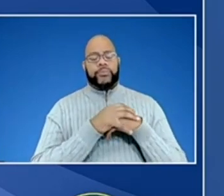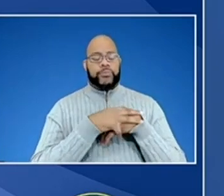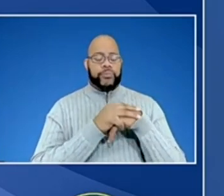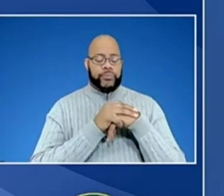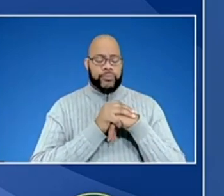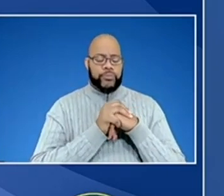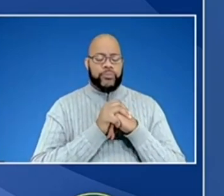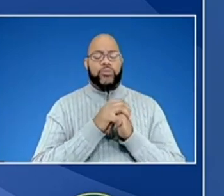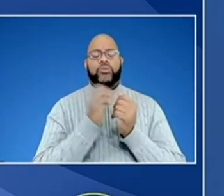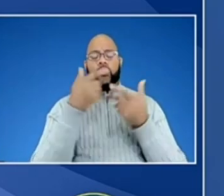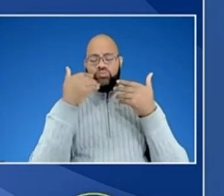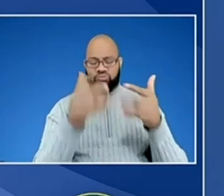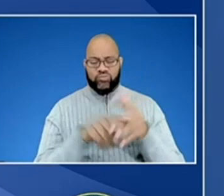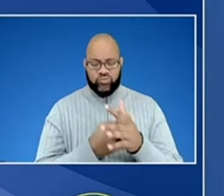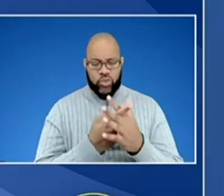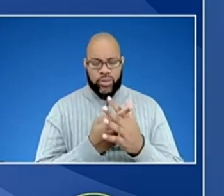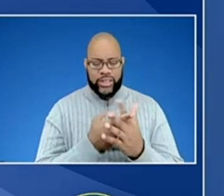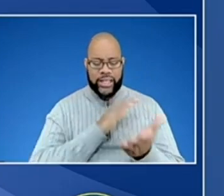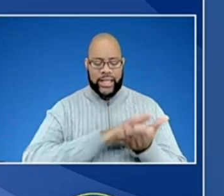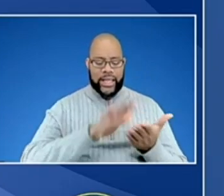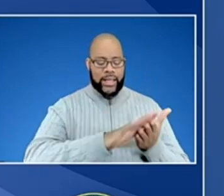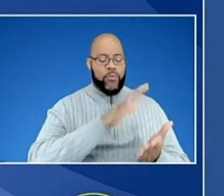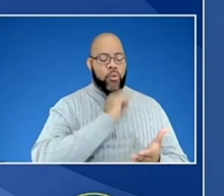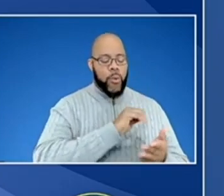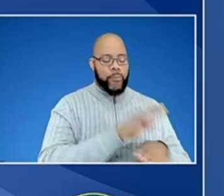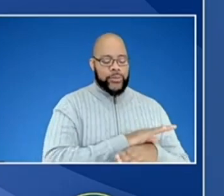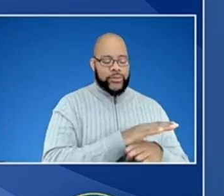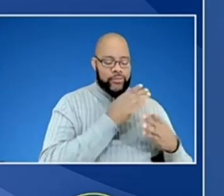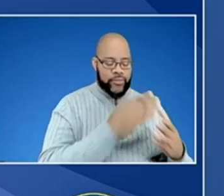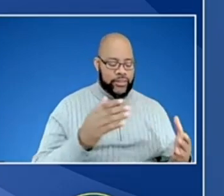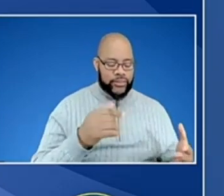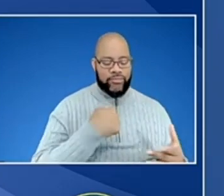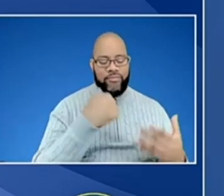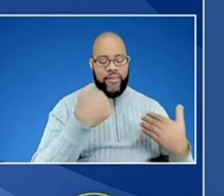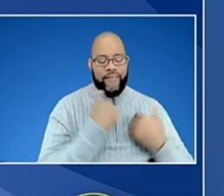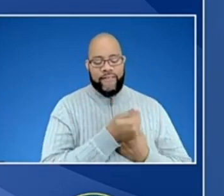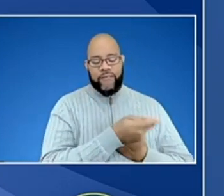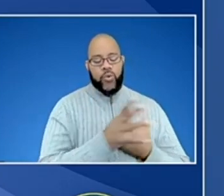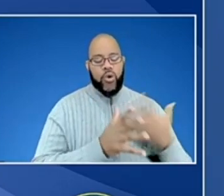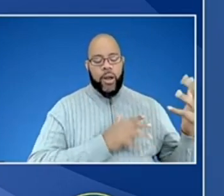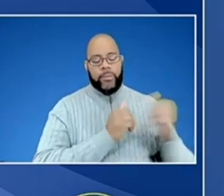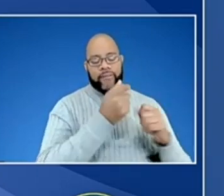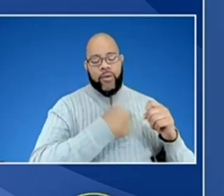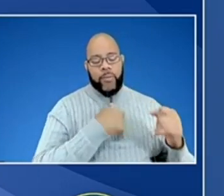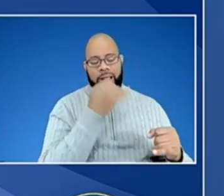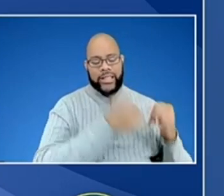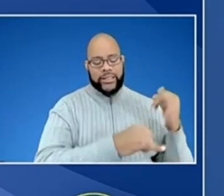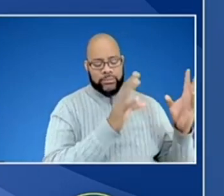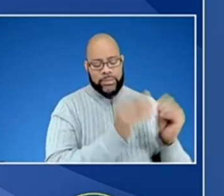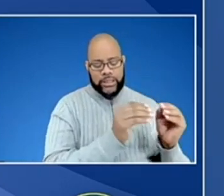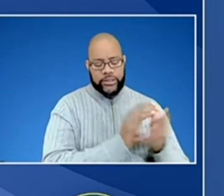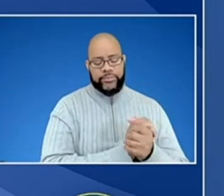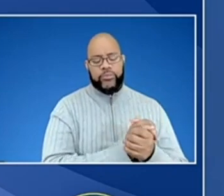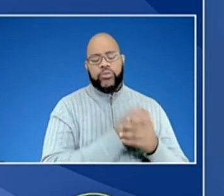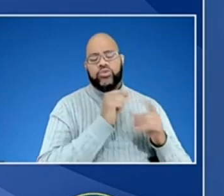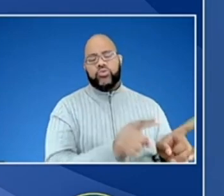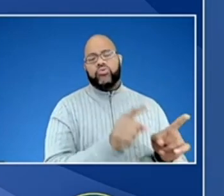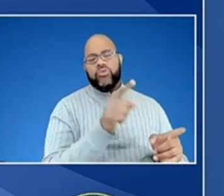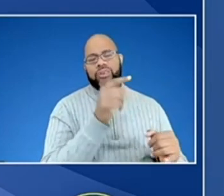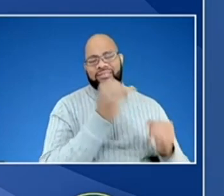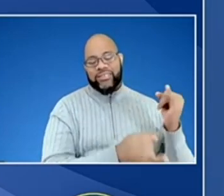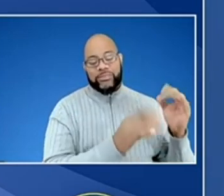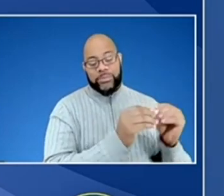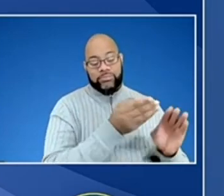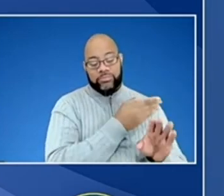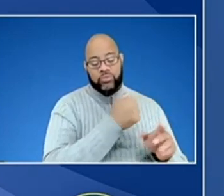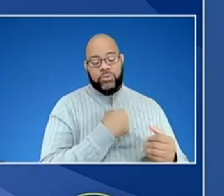So let us get started by cleaning up old business items. I have a few updates from our last meeting. During the last session, we mentioned that